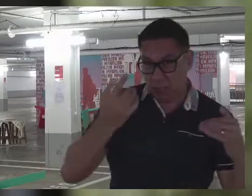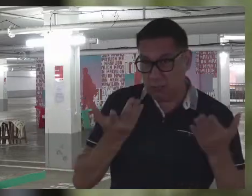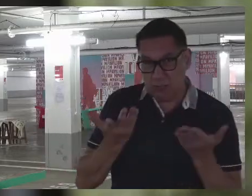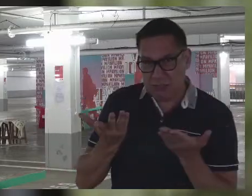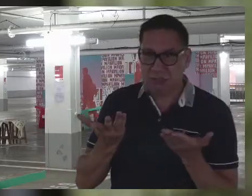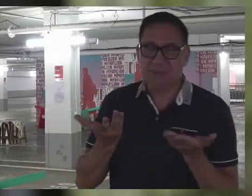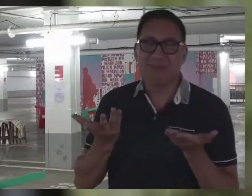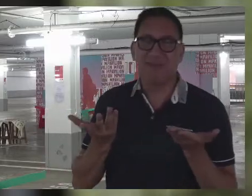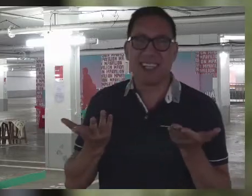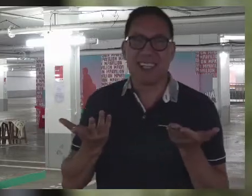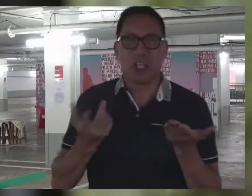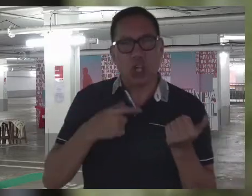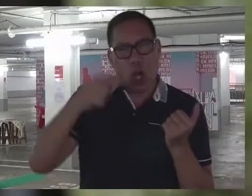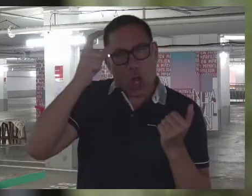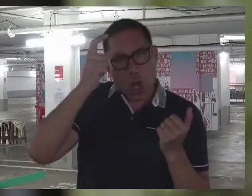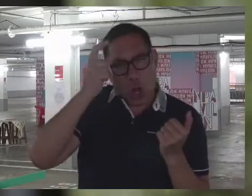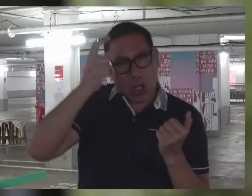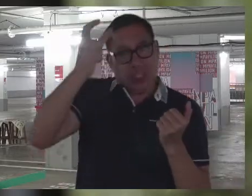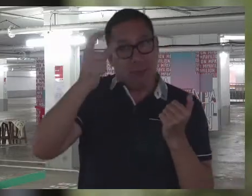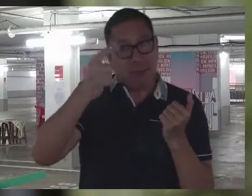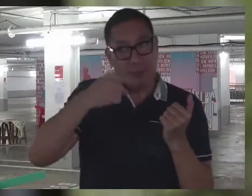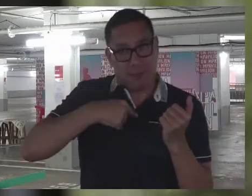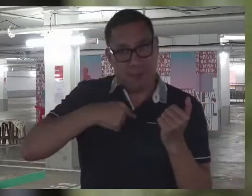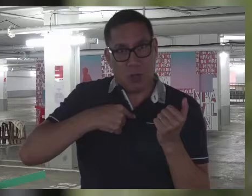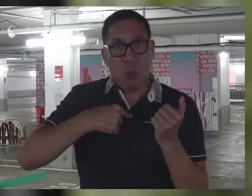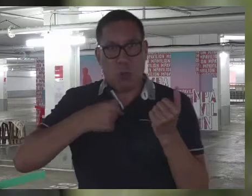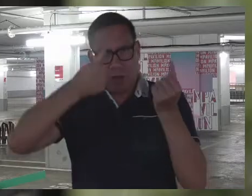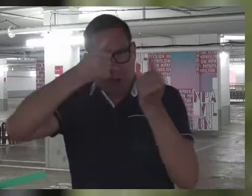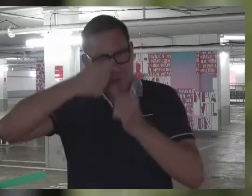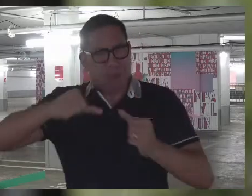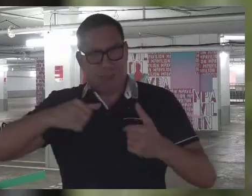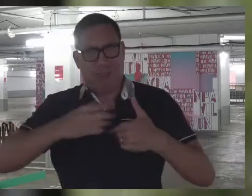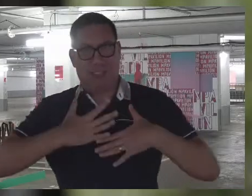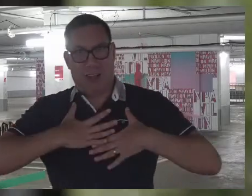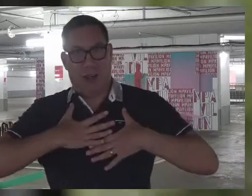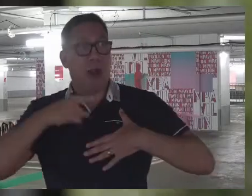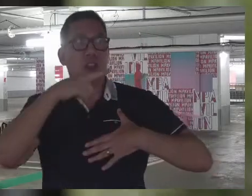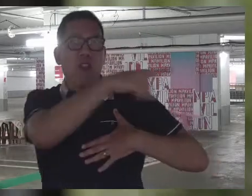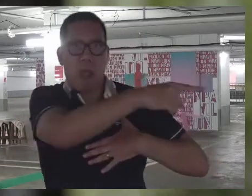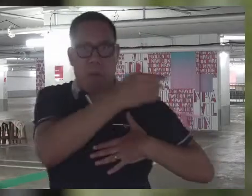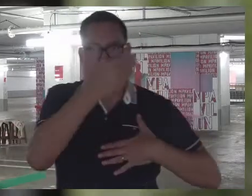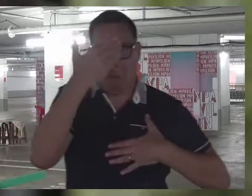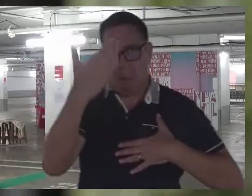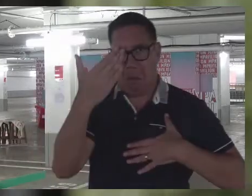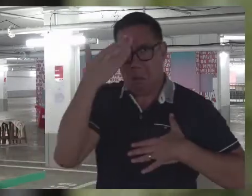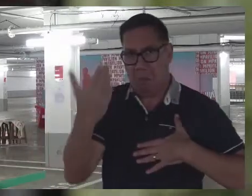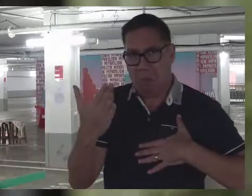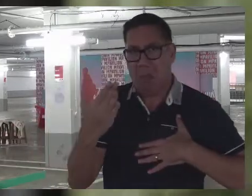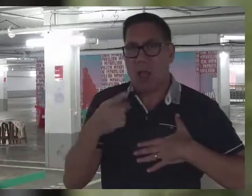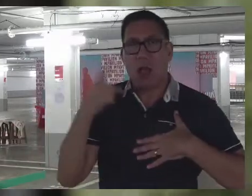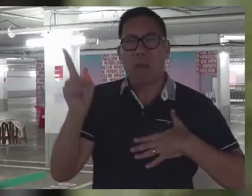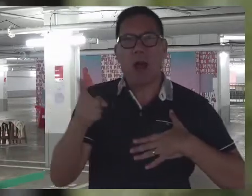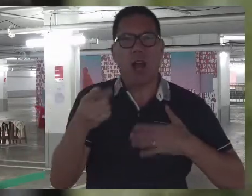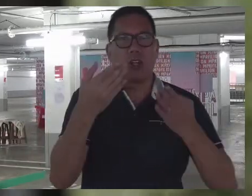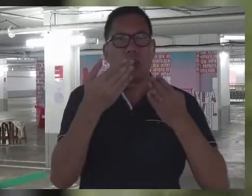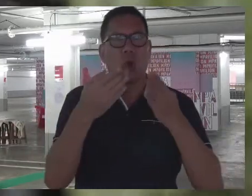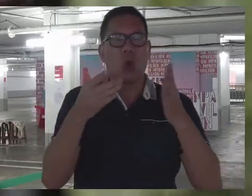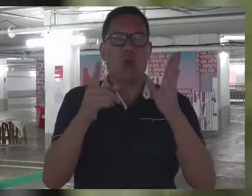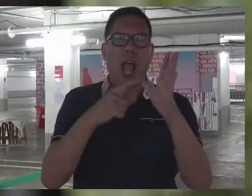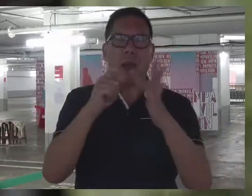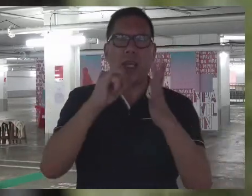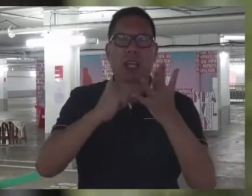it's a concept that we're so familiar with that sort of is somewhat foreign to them, not so much to the public servants